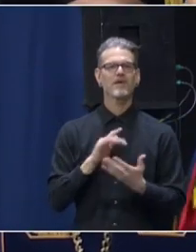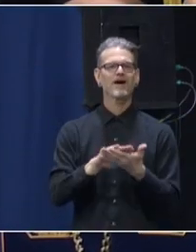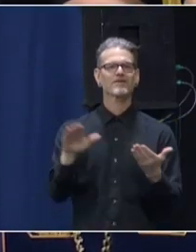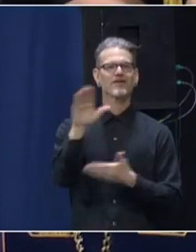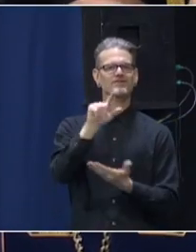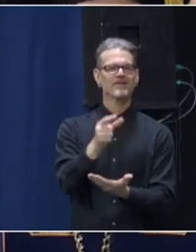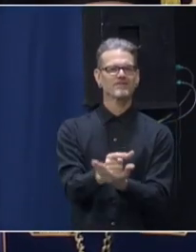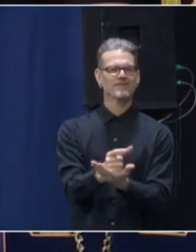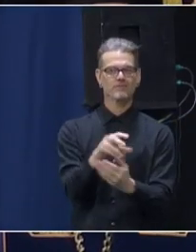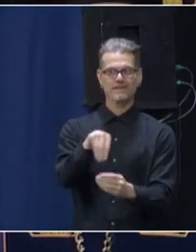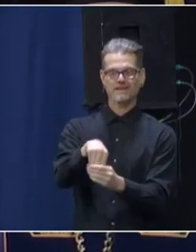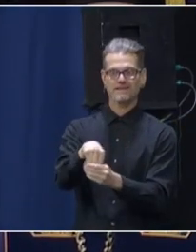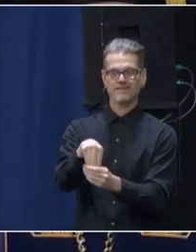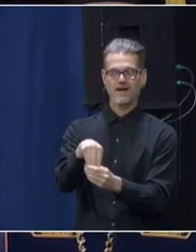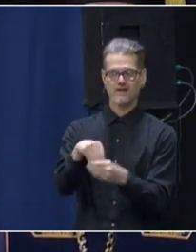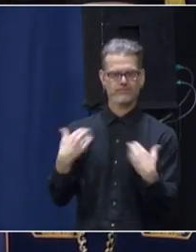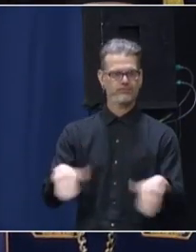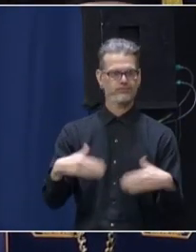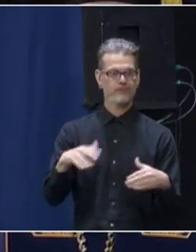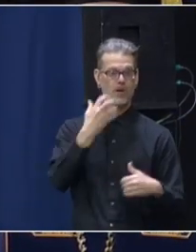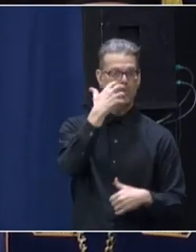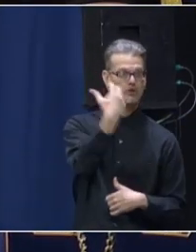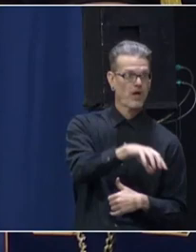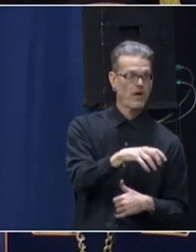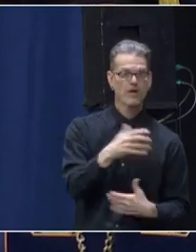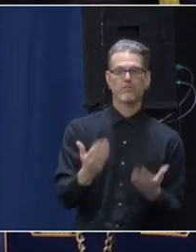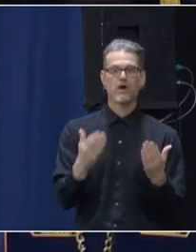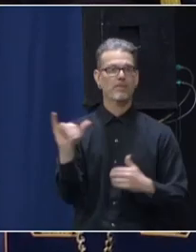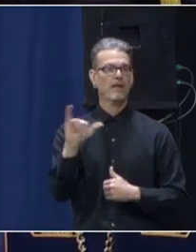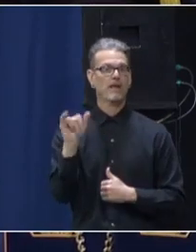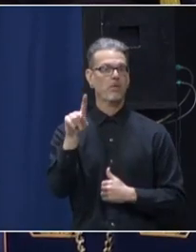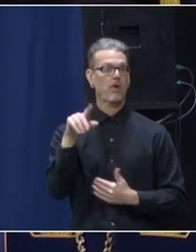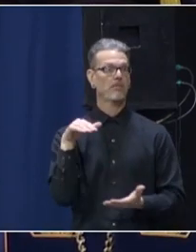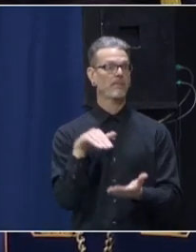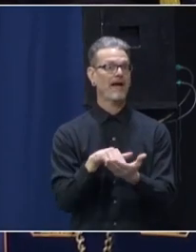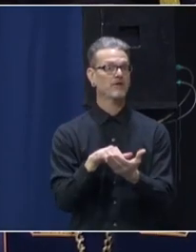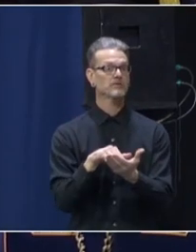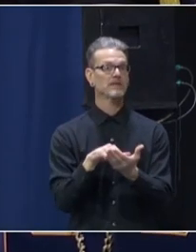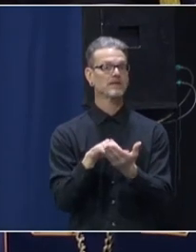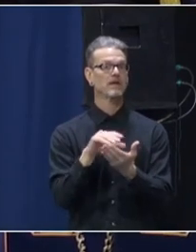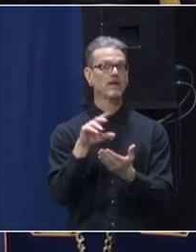graduation was held inside and man, it was hot. There must have been like 1,000 degrees in there.